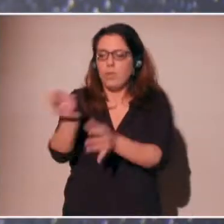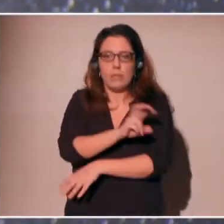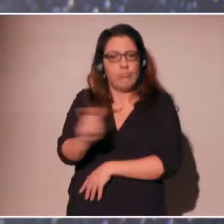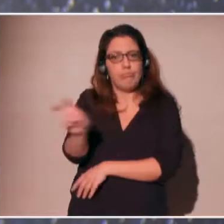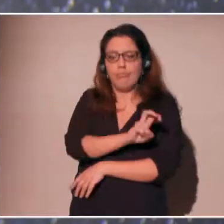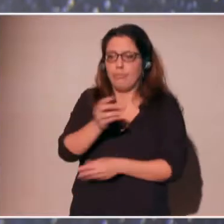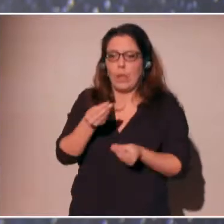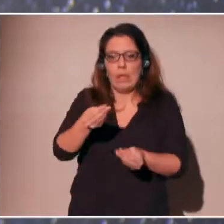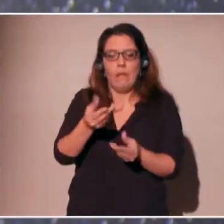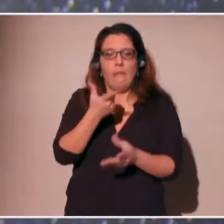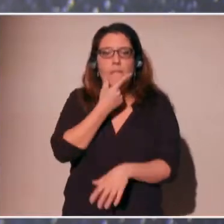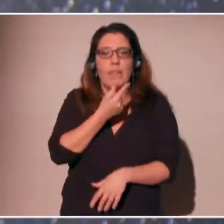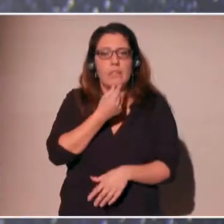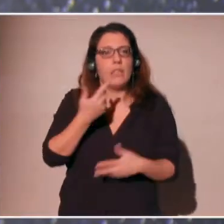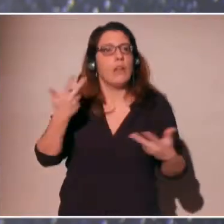to facilitate